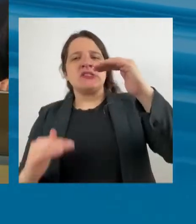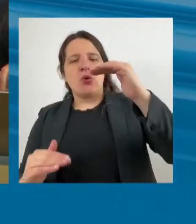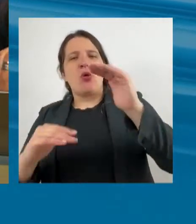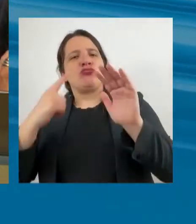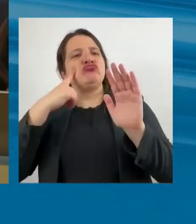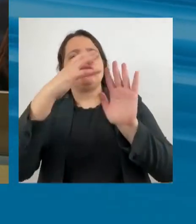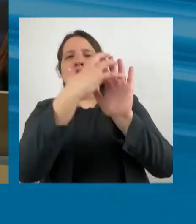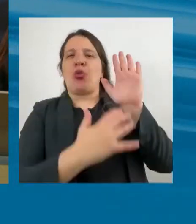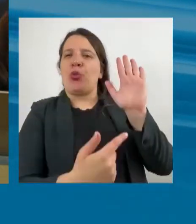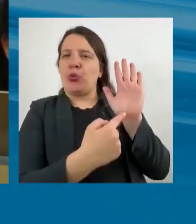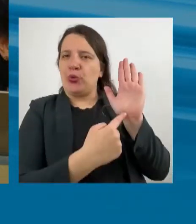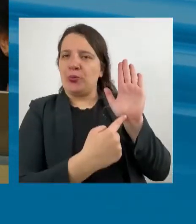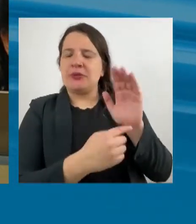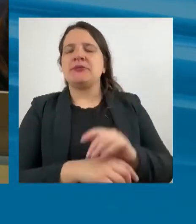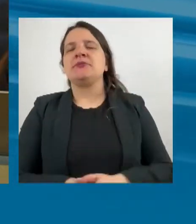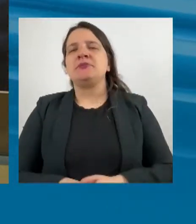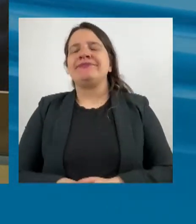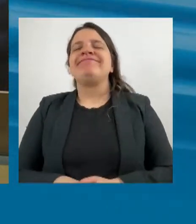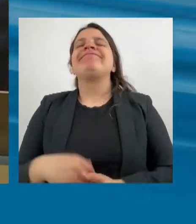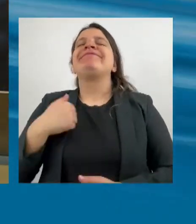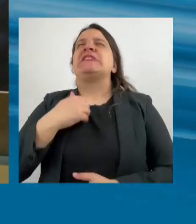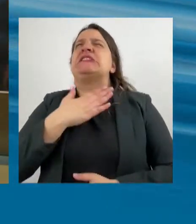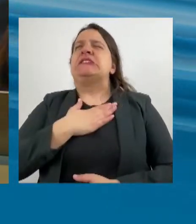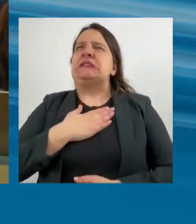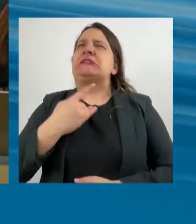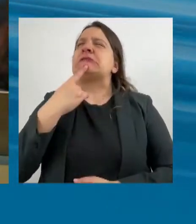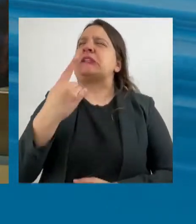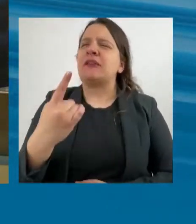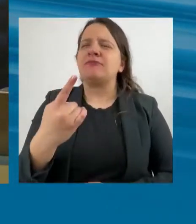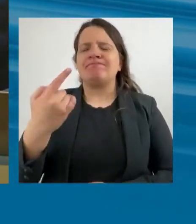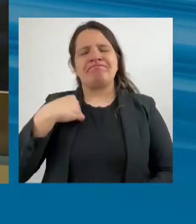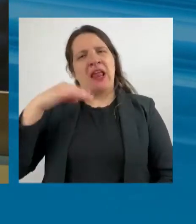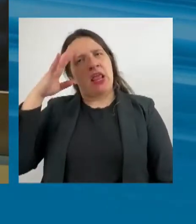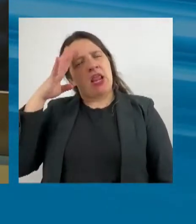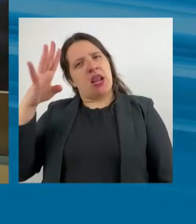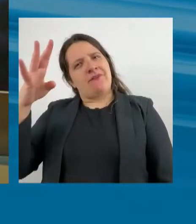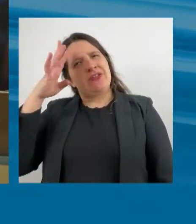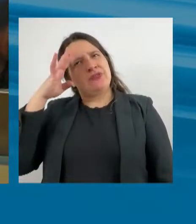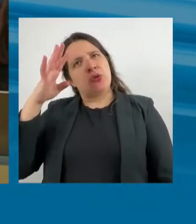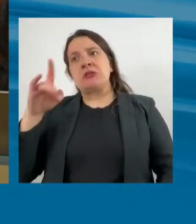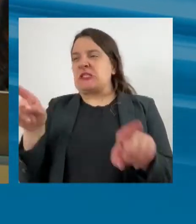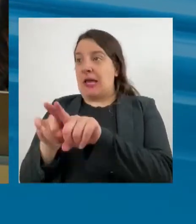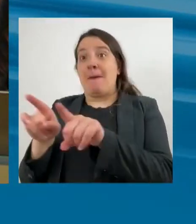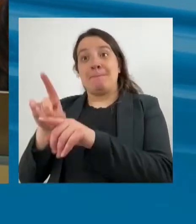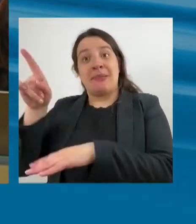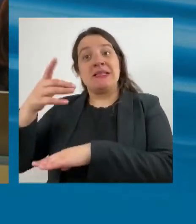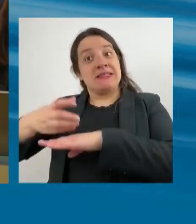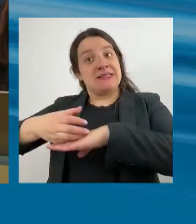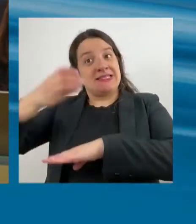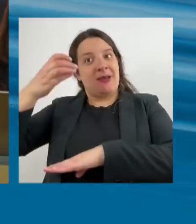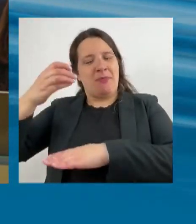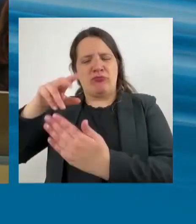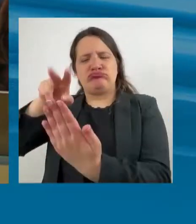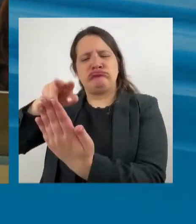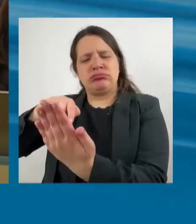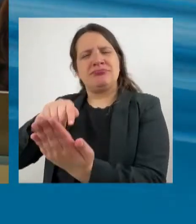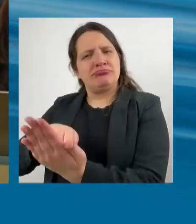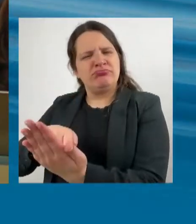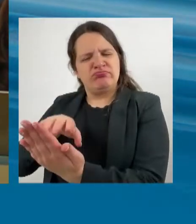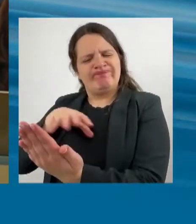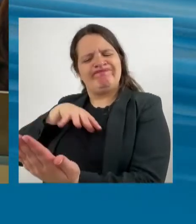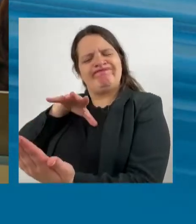inequality mentioned in the document. And here I would like to take up some lines of thought of